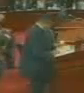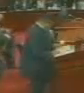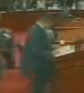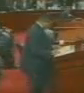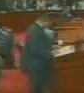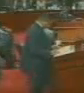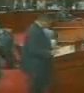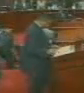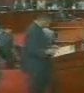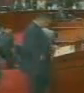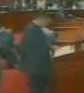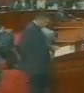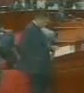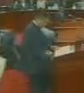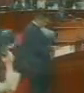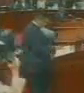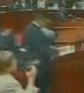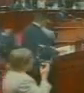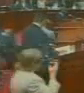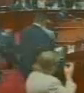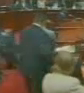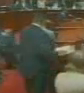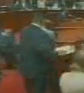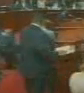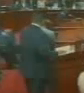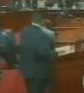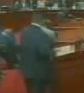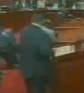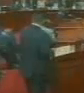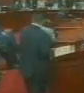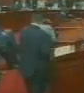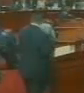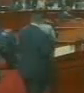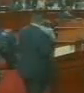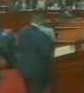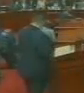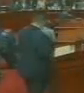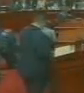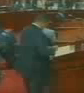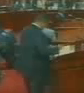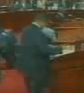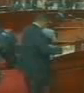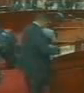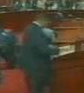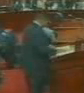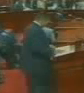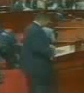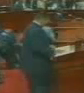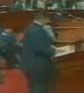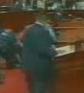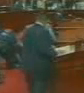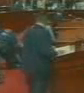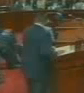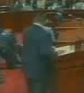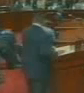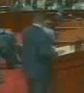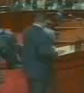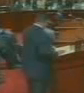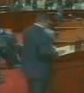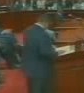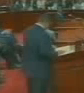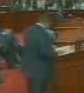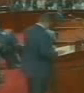main, thrust of his speech was, as he opened it, was the state of the territory is in difficult times